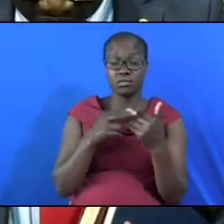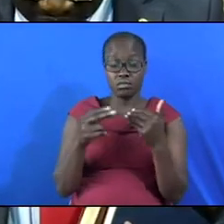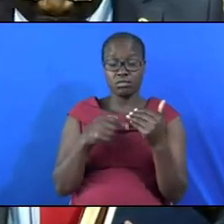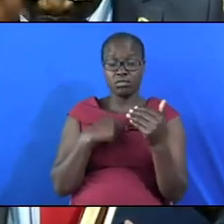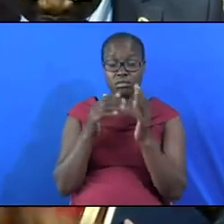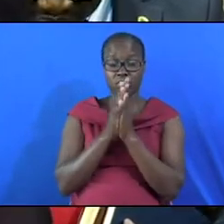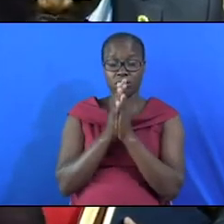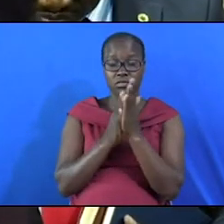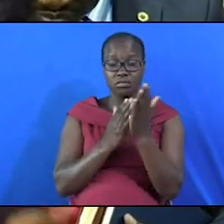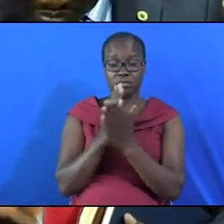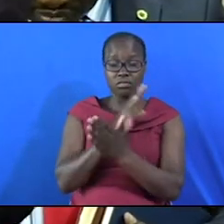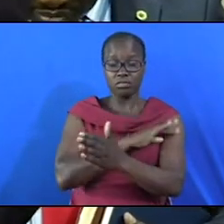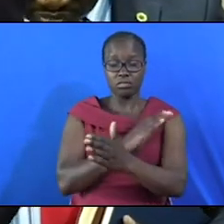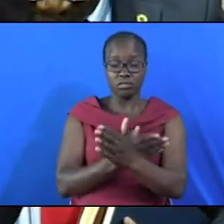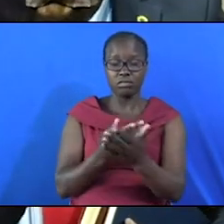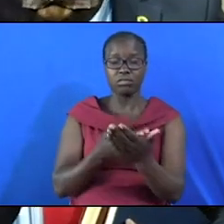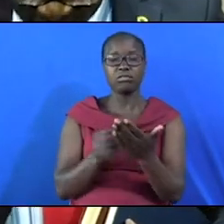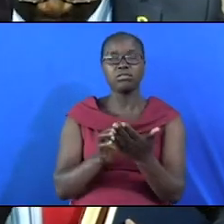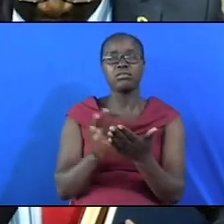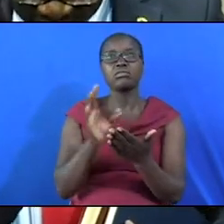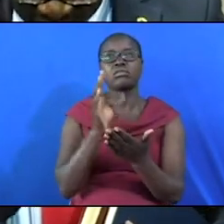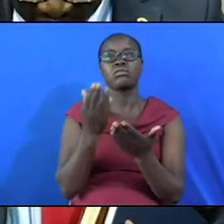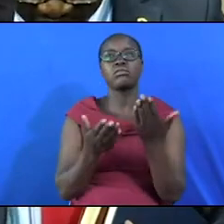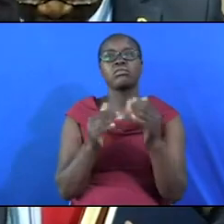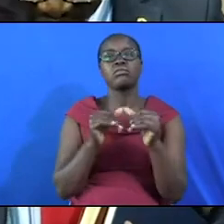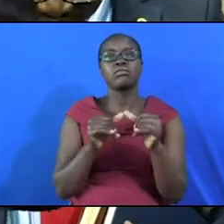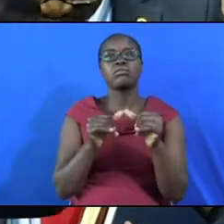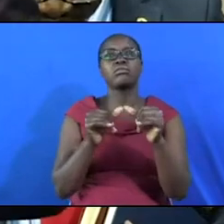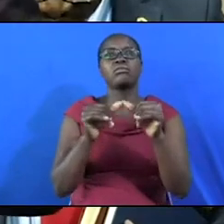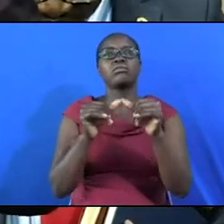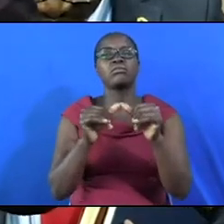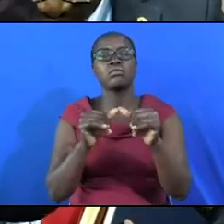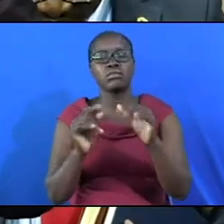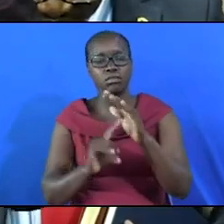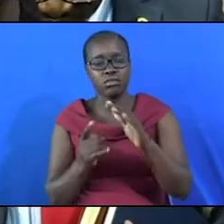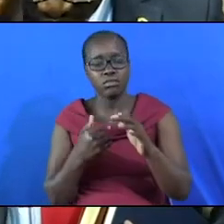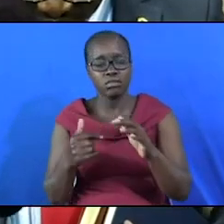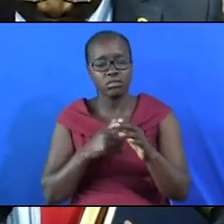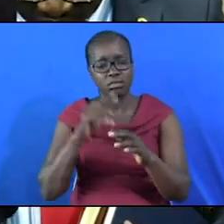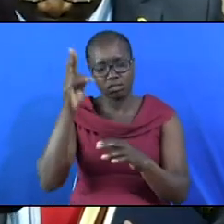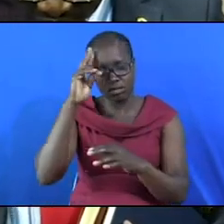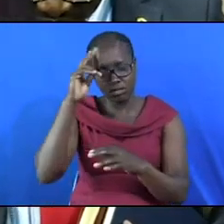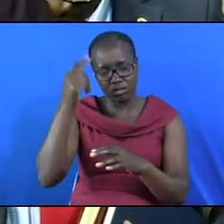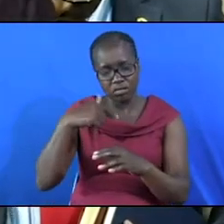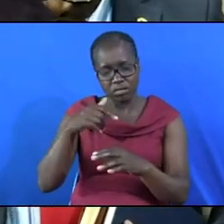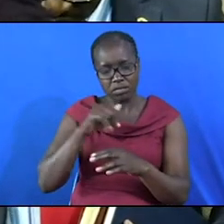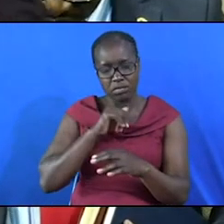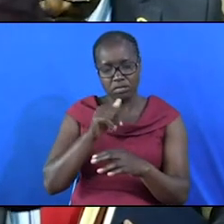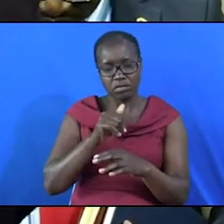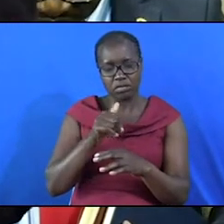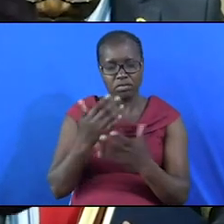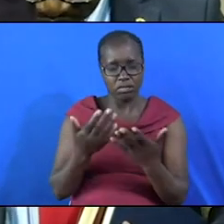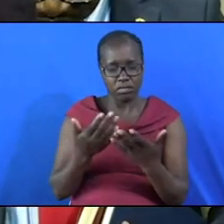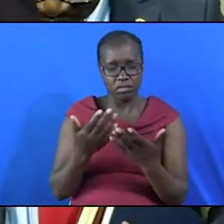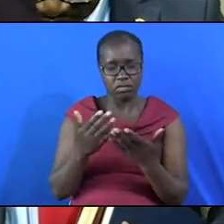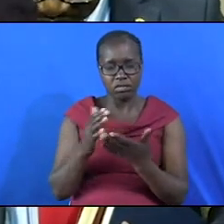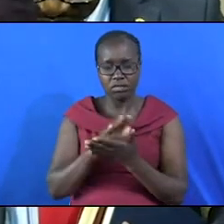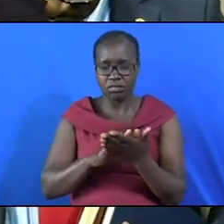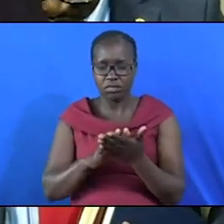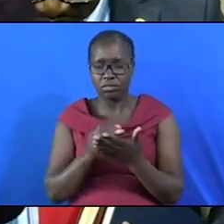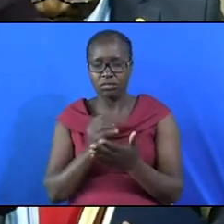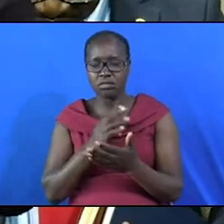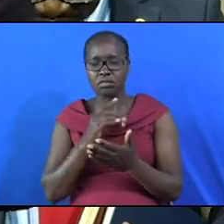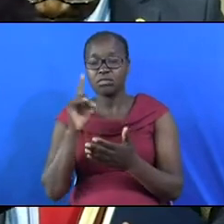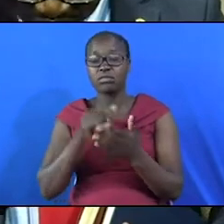is our prayer that through the power of the Spirit, you may continue to minister to us, reminding us that we should not be missed, for what is